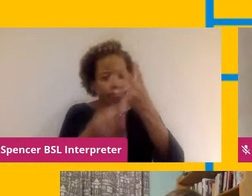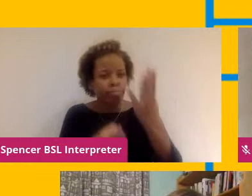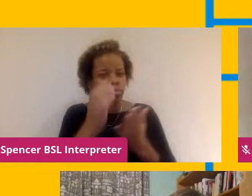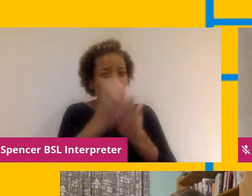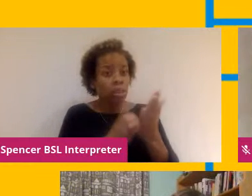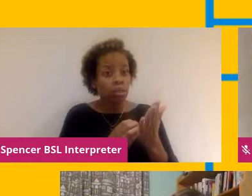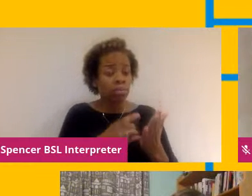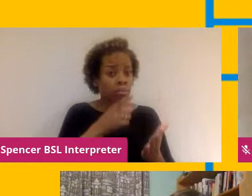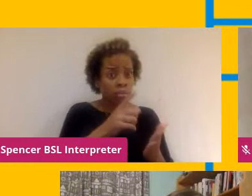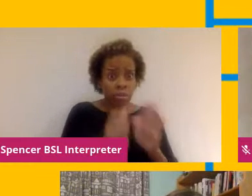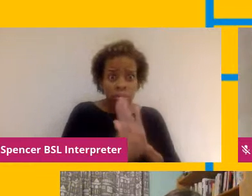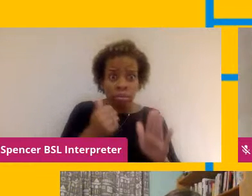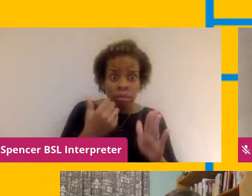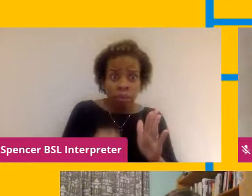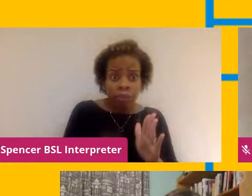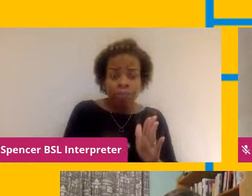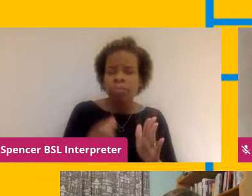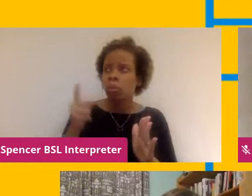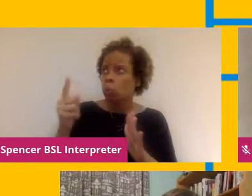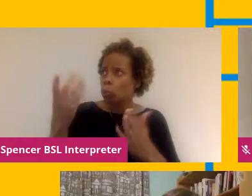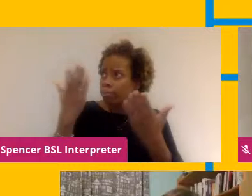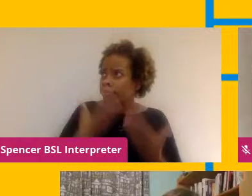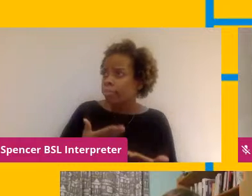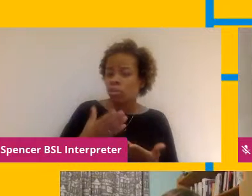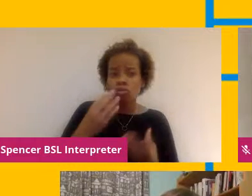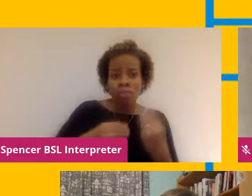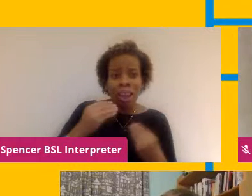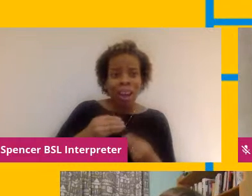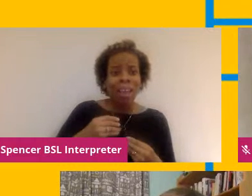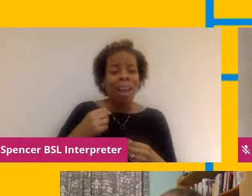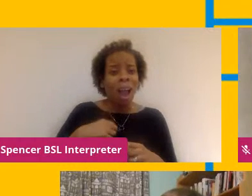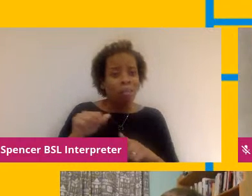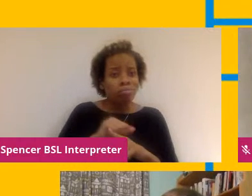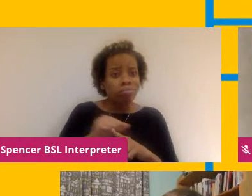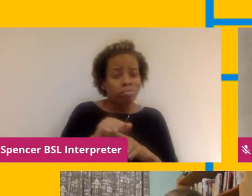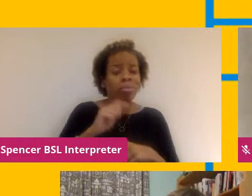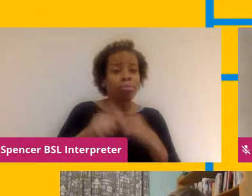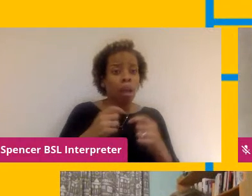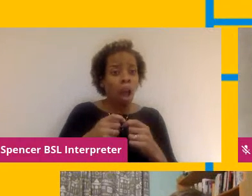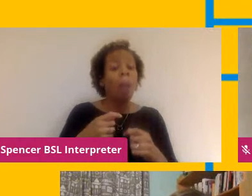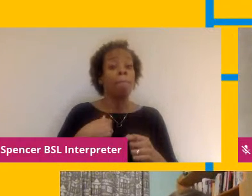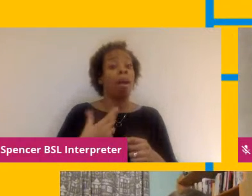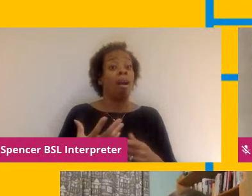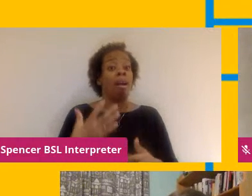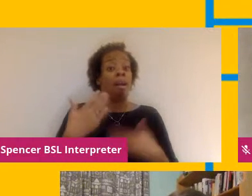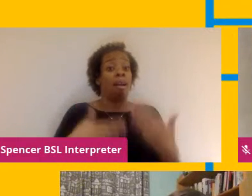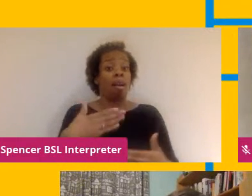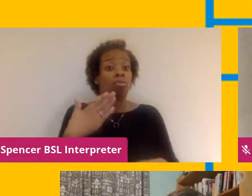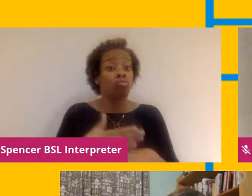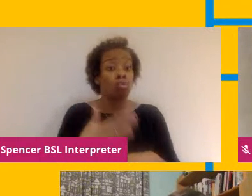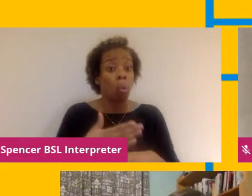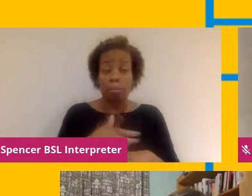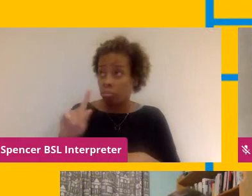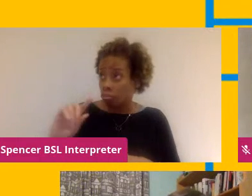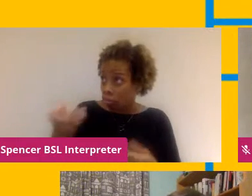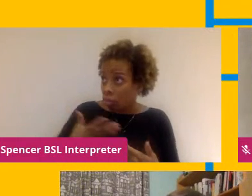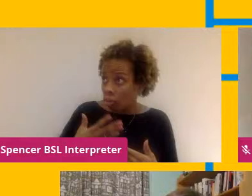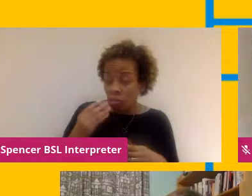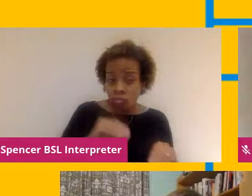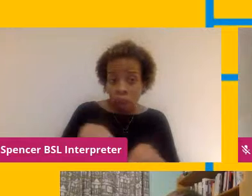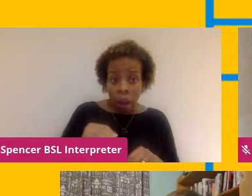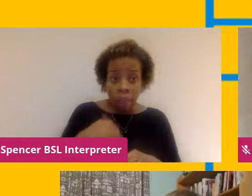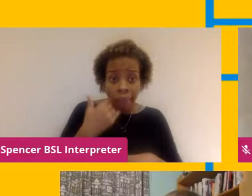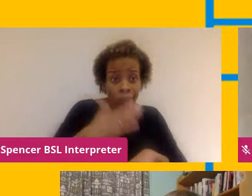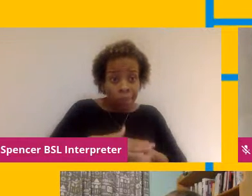skilled for, or something that they could provide training that you could bridge that gap so you could skill up for it? And are they prepared to give you the time to do